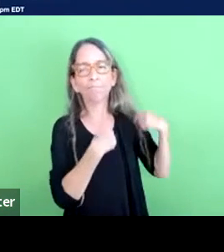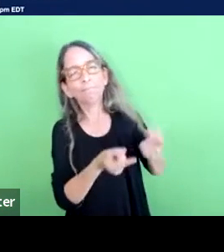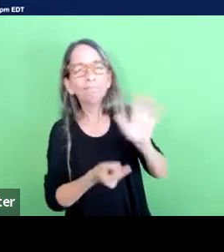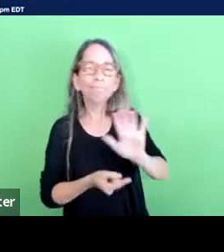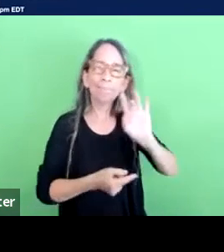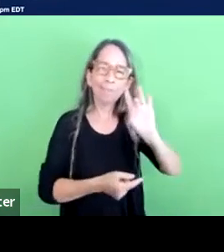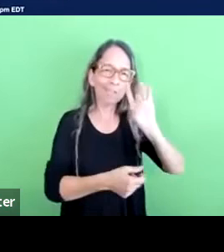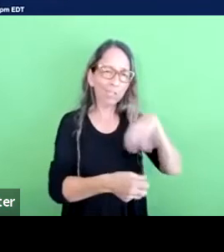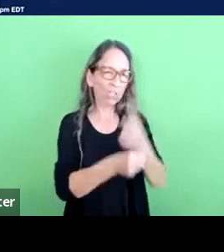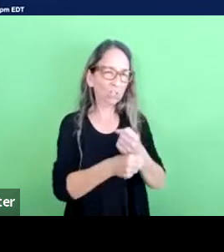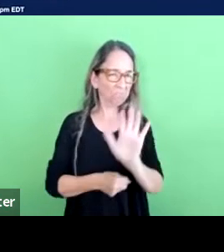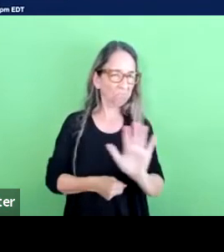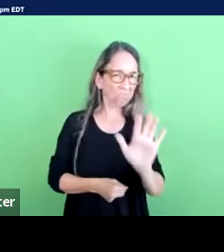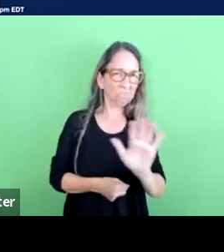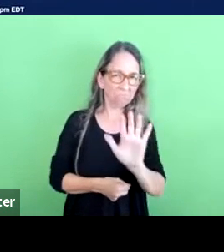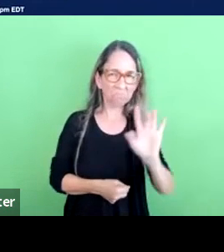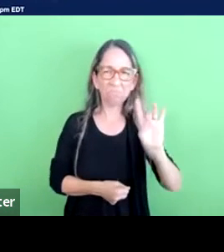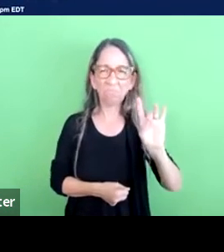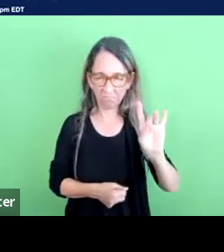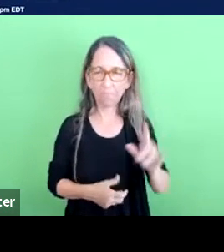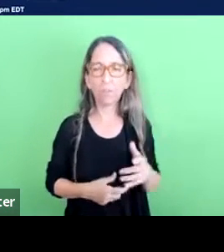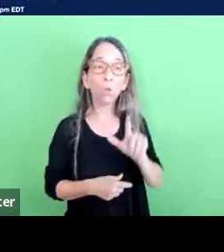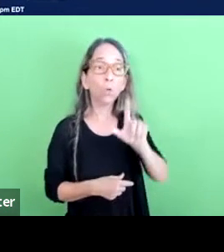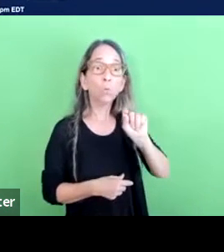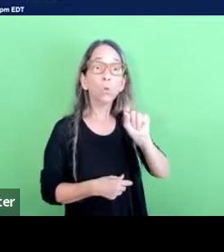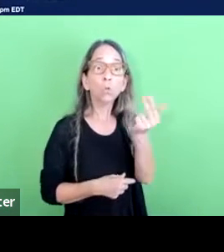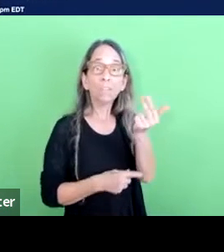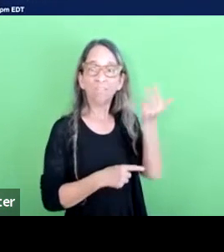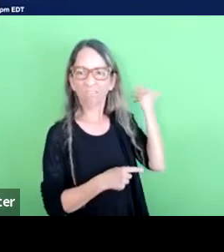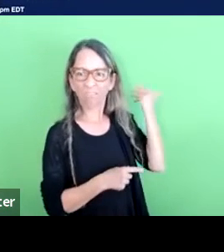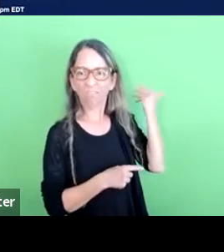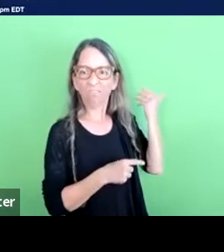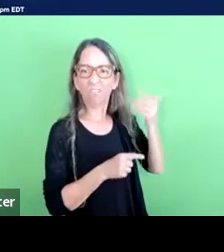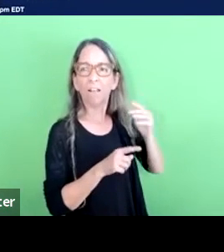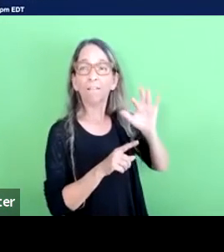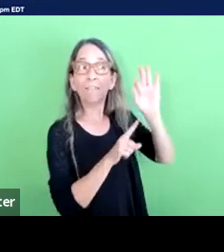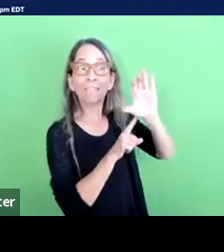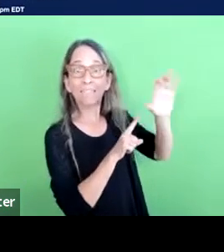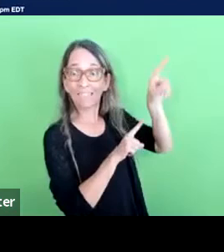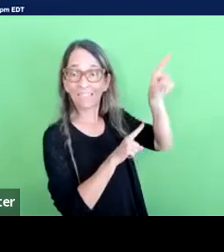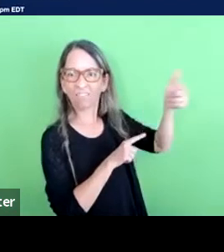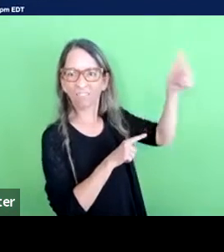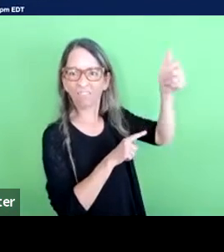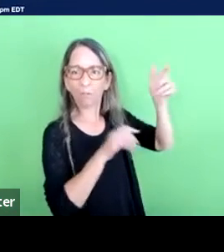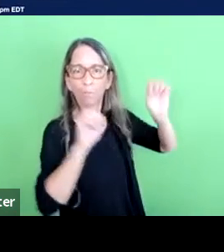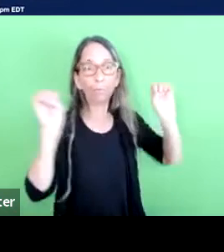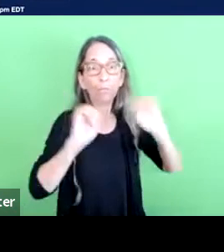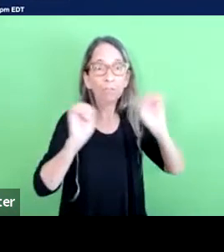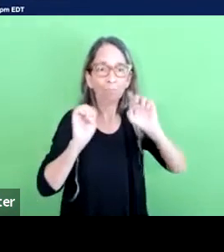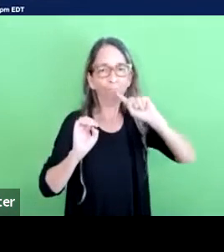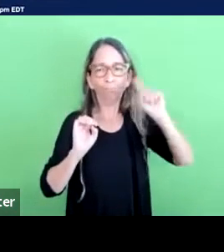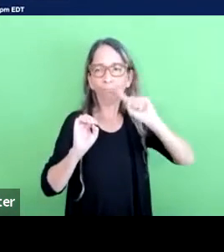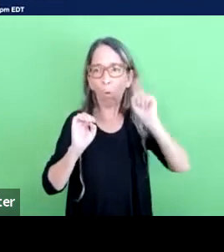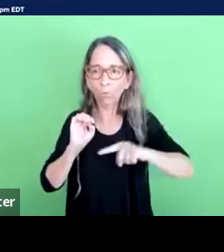around 2013 when the emergency order came out from the FCC. And so we've been doing